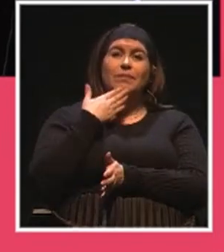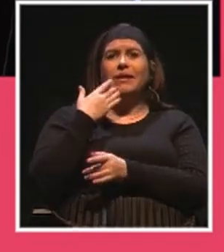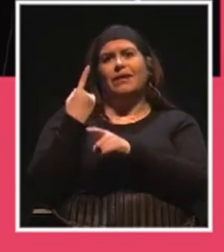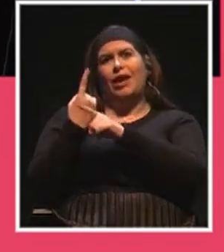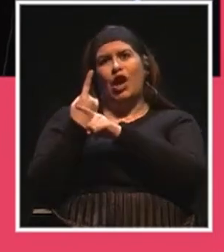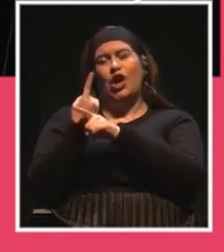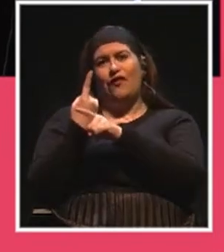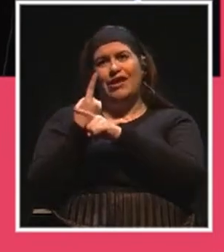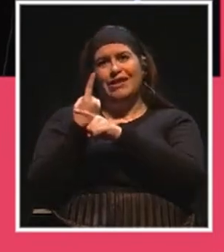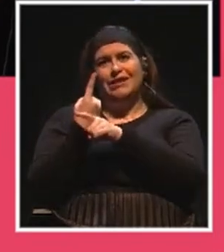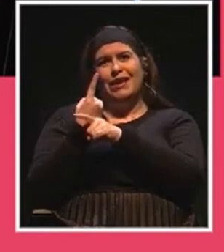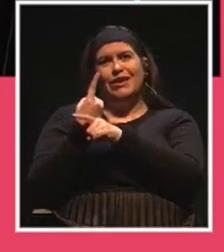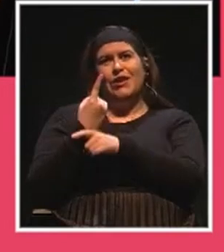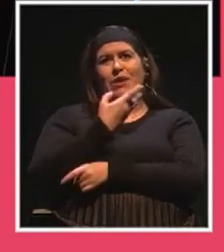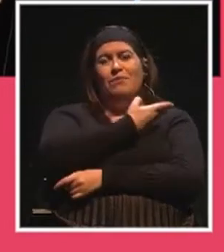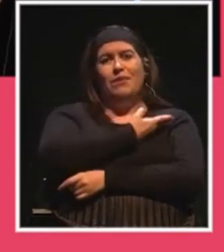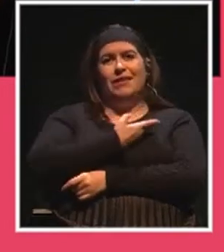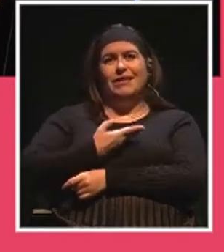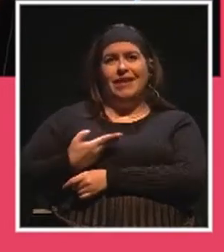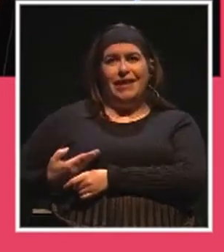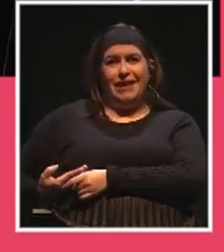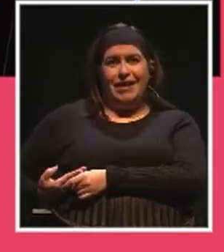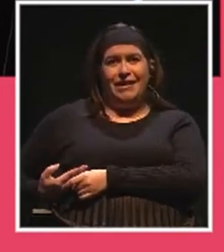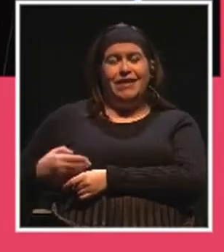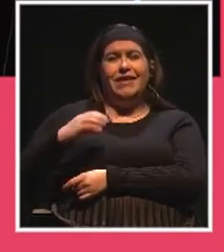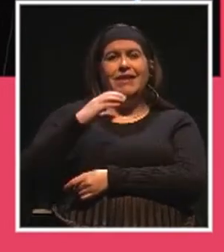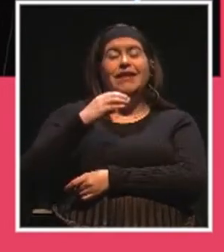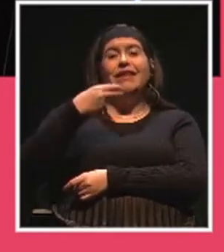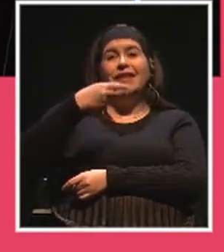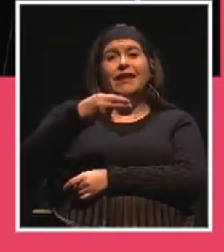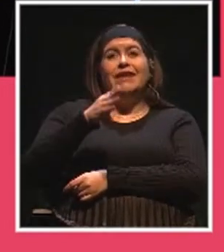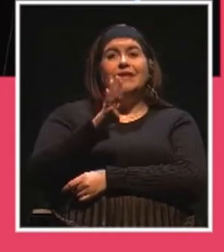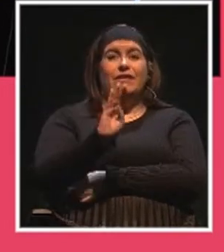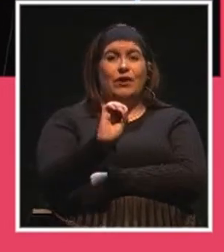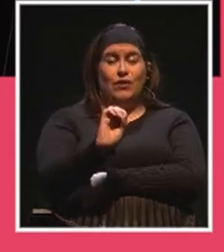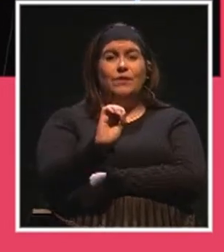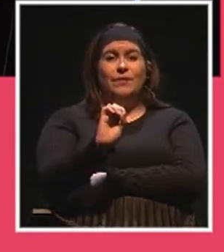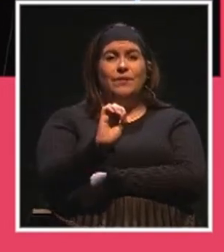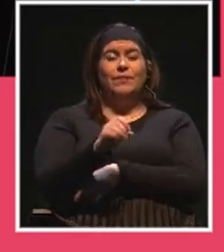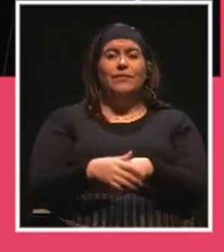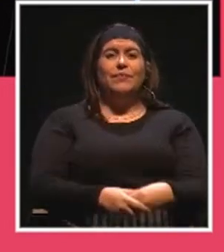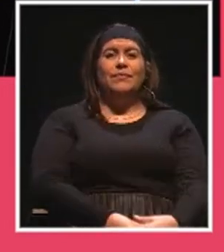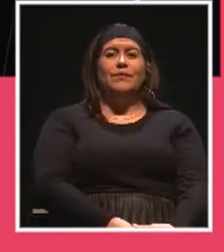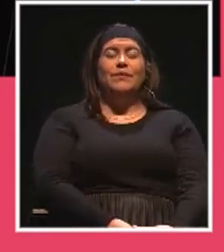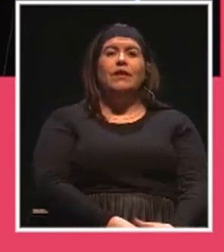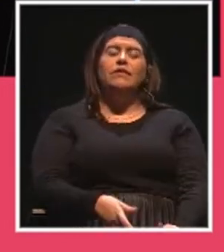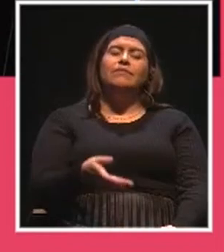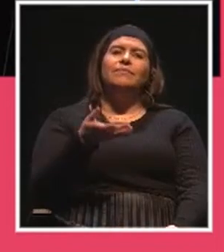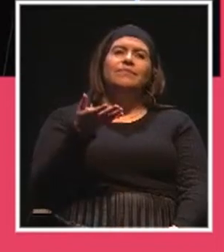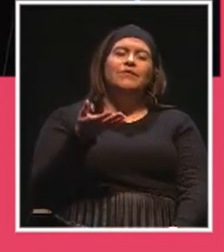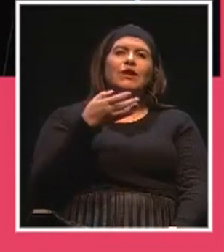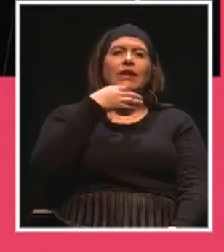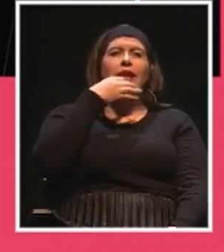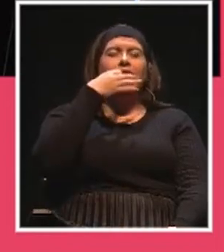Bill Nelson called me up last night at her house on the weekend and said, we've been looking at